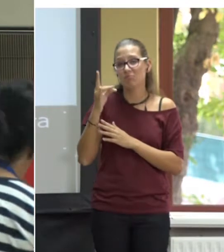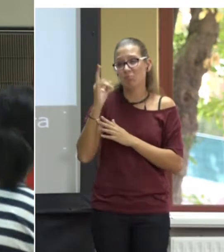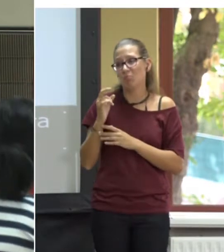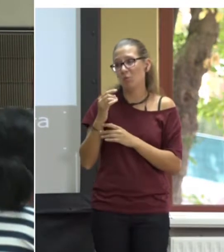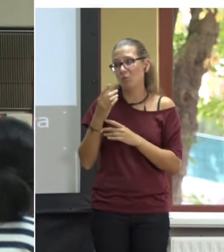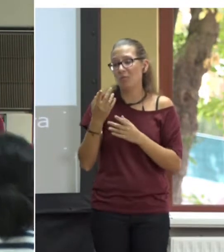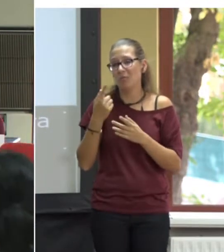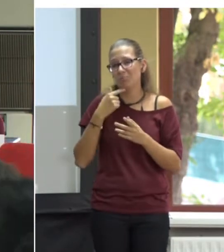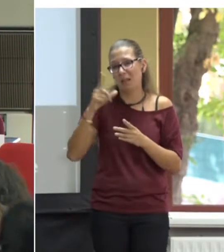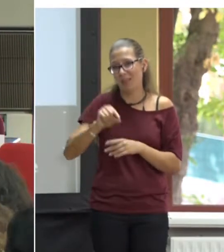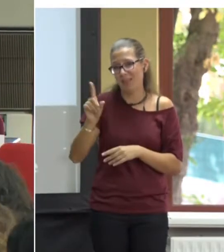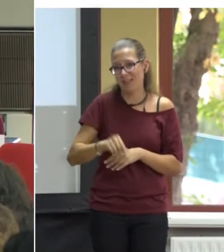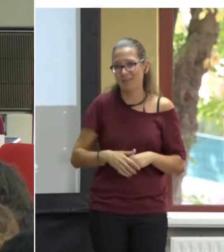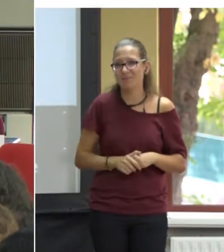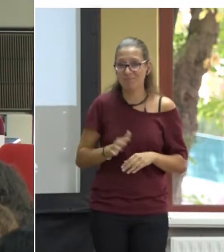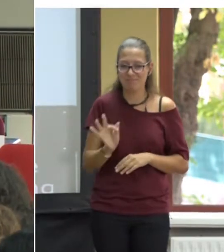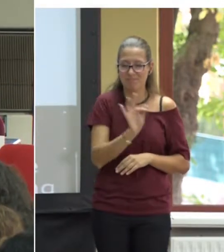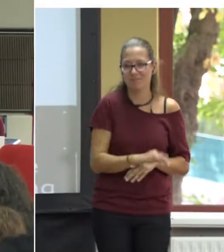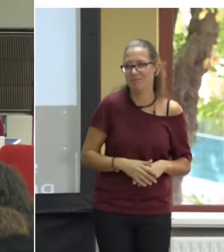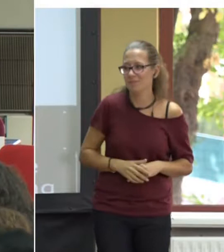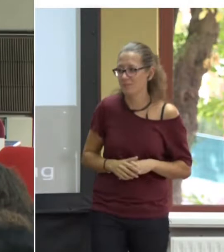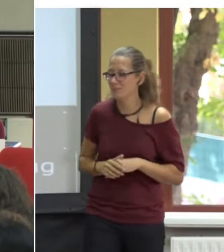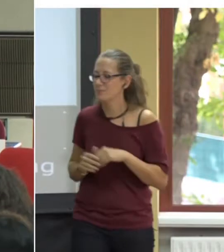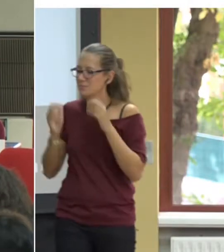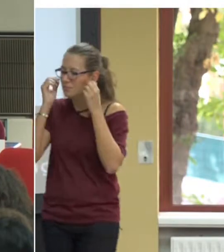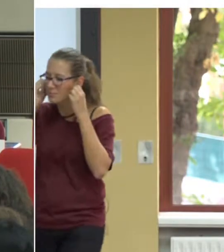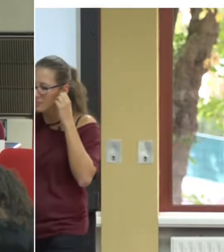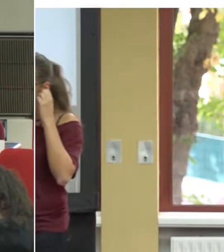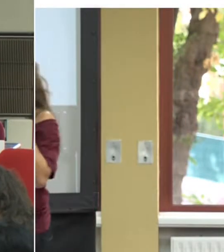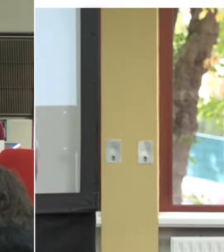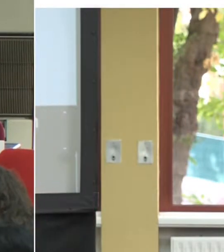low-cost Bluetooth technologies. So now you have the floor. Thank you very much.